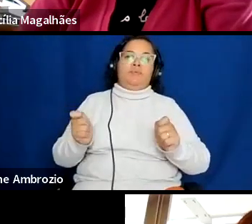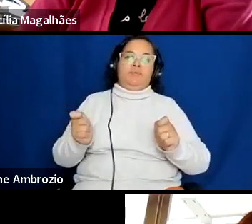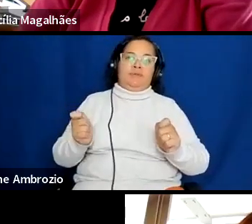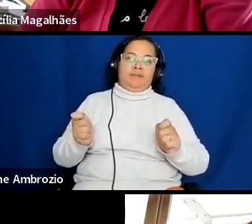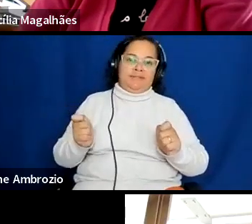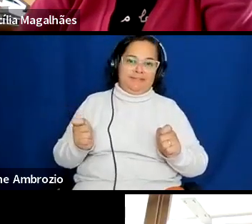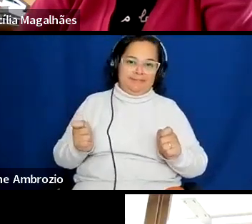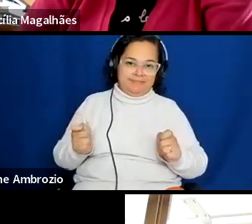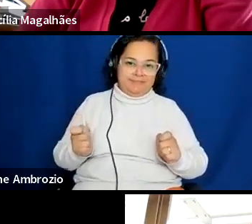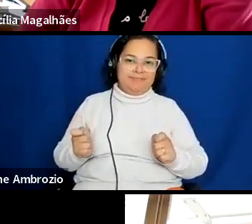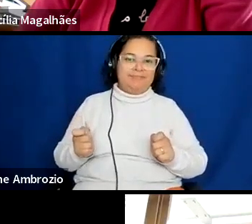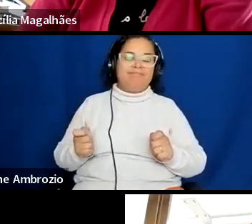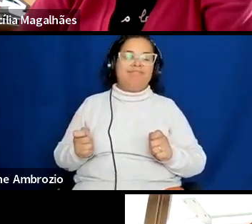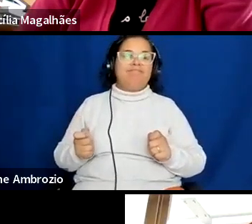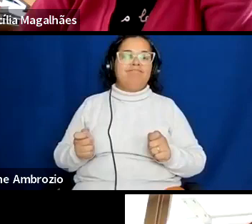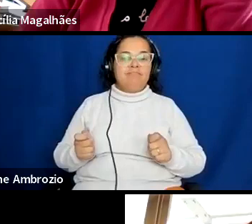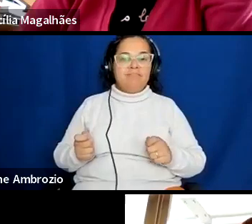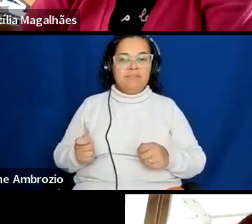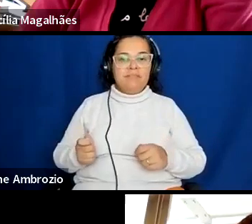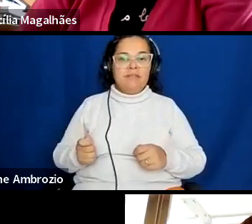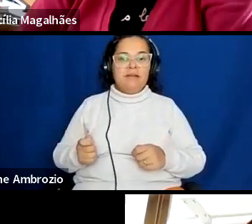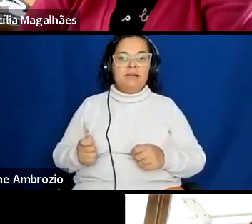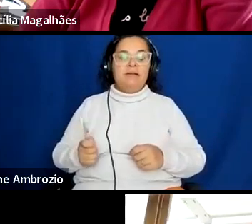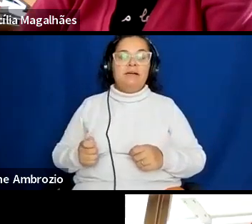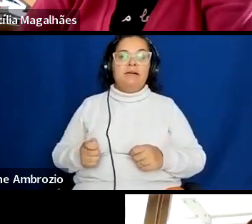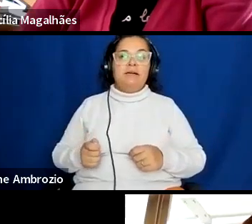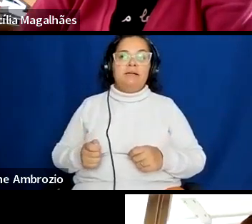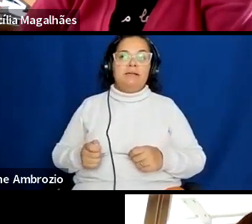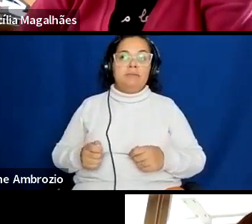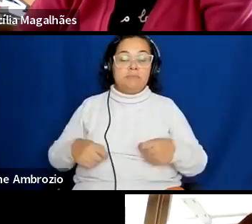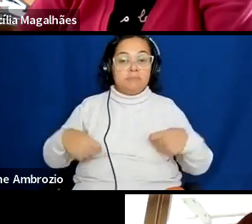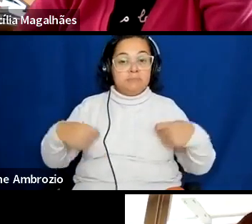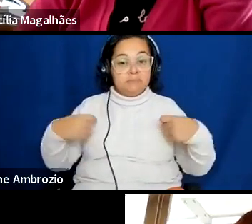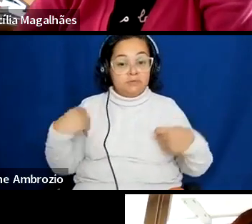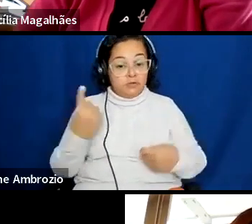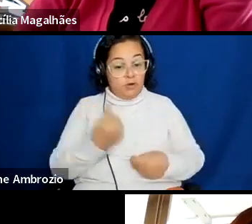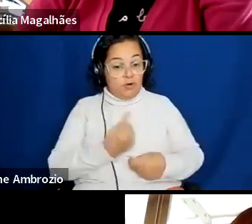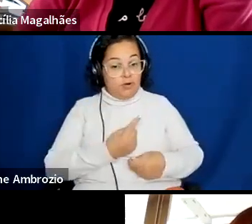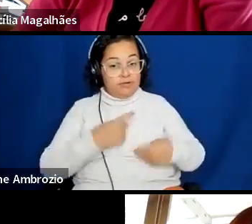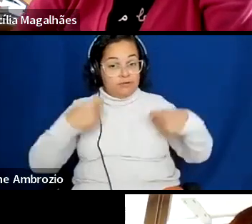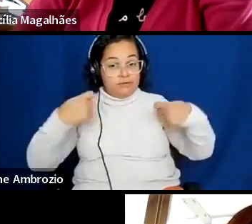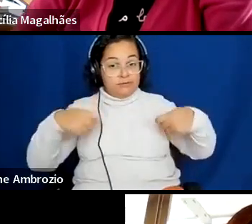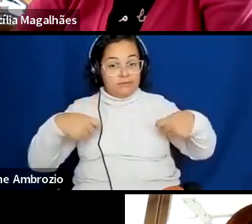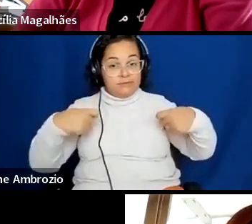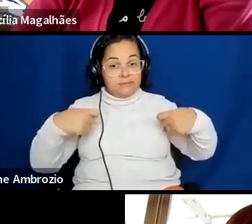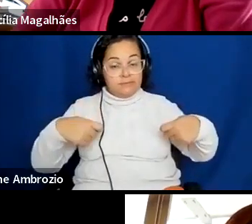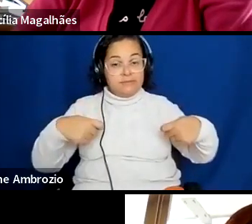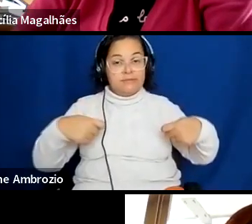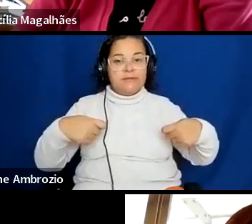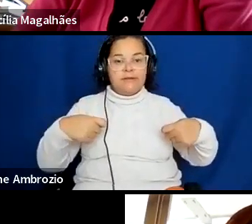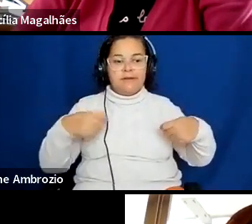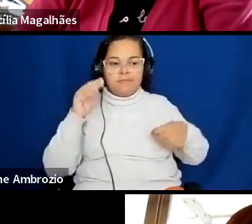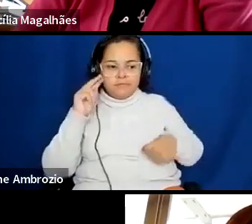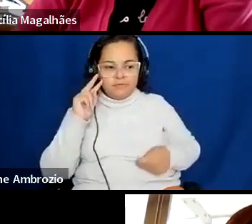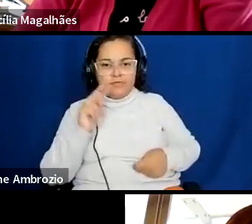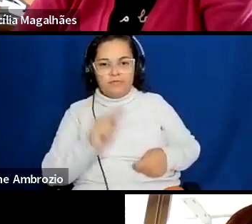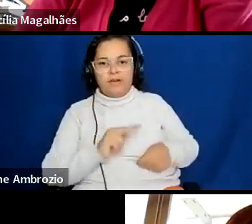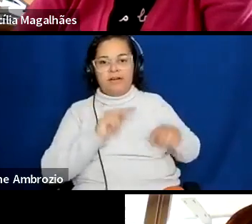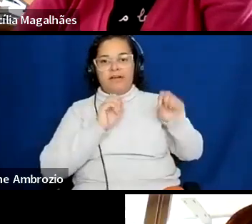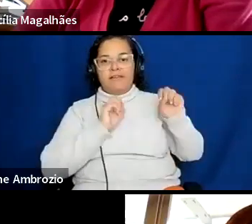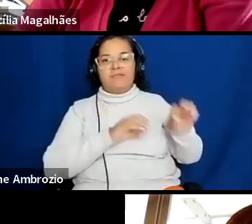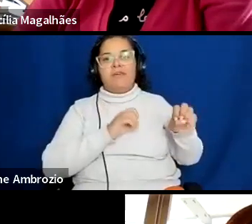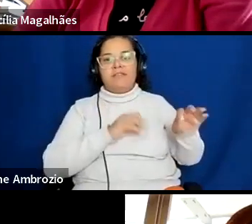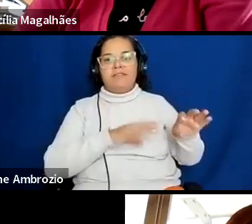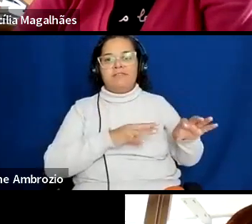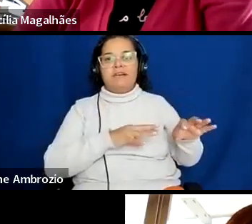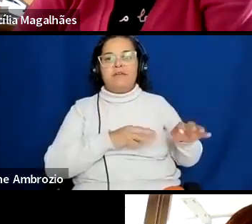education from these kinds of exploitative frameworks and so on. So I'm sure there are other colleagues who've